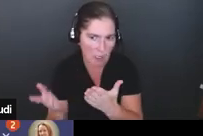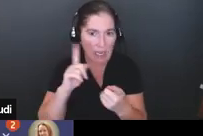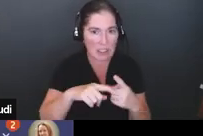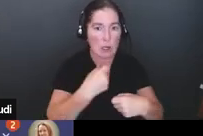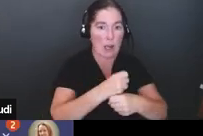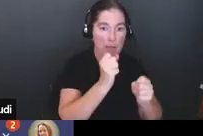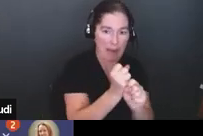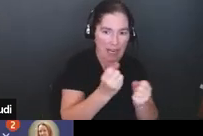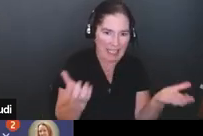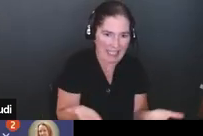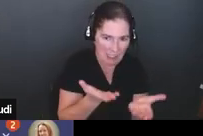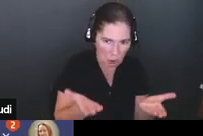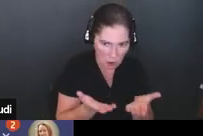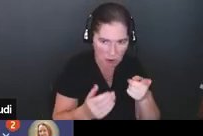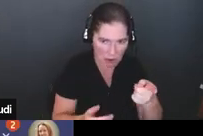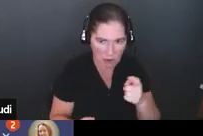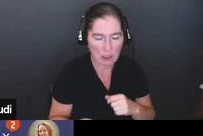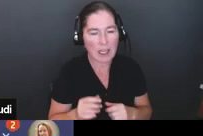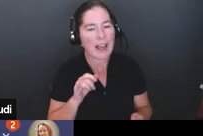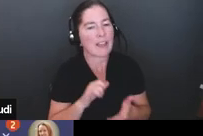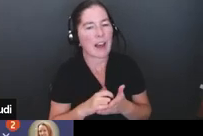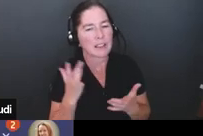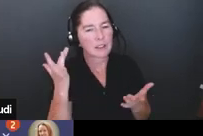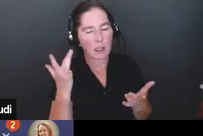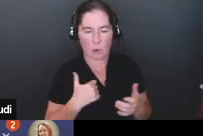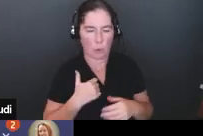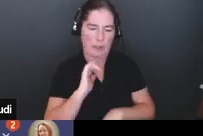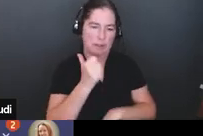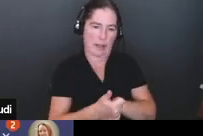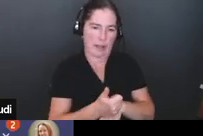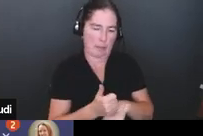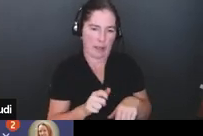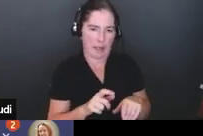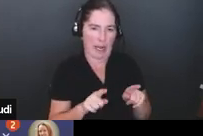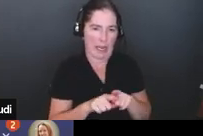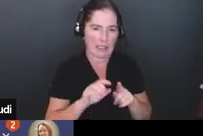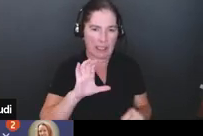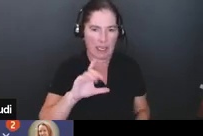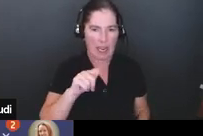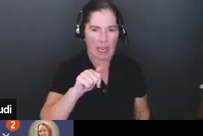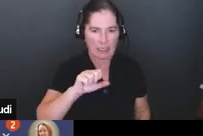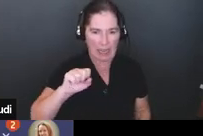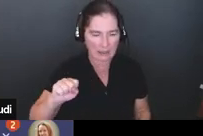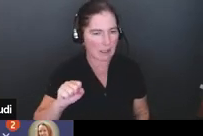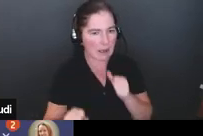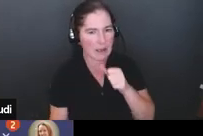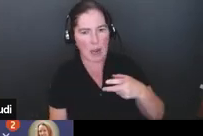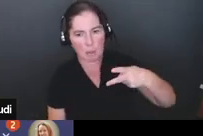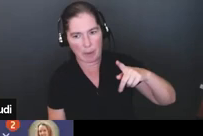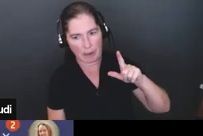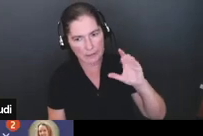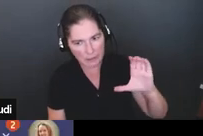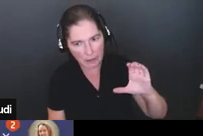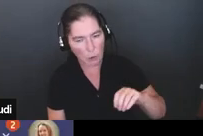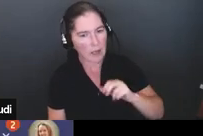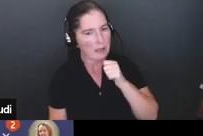it within your team. And that's just because we set it up as a class and not as a PLC or another